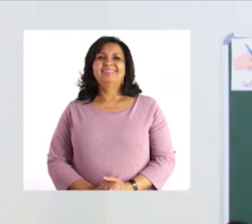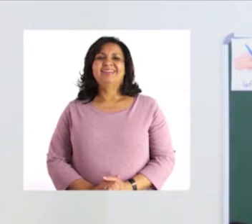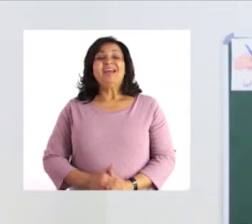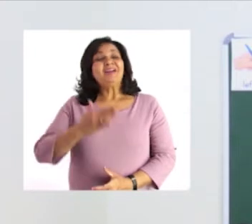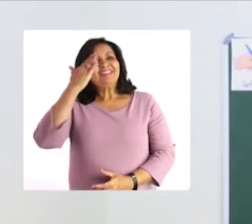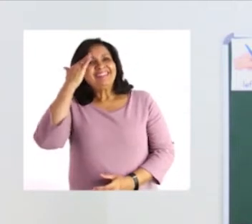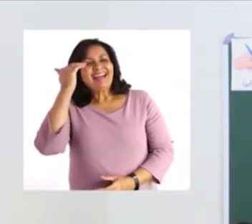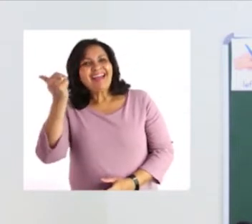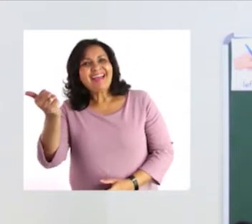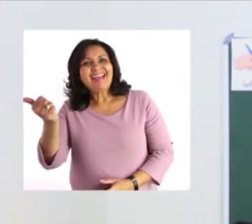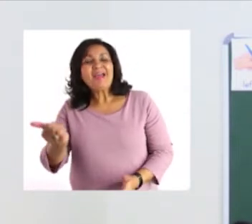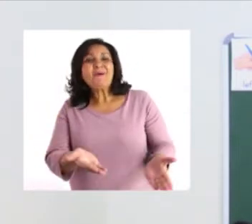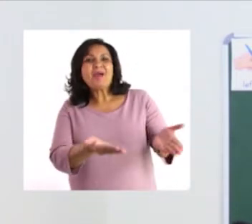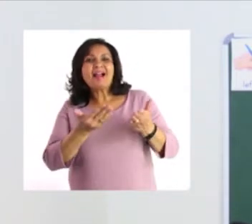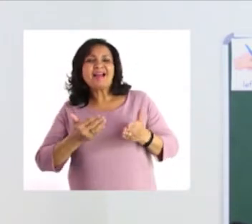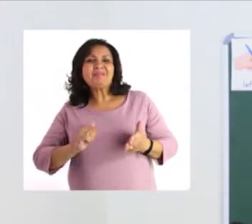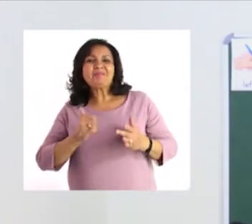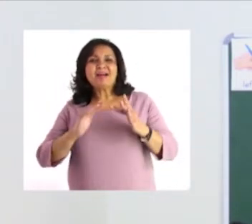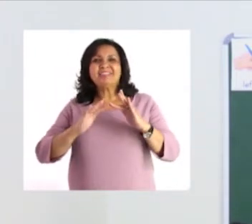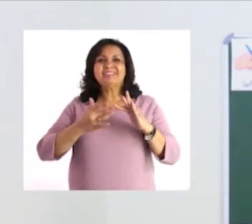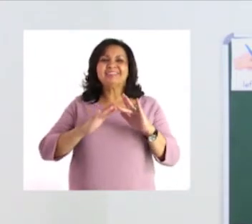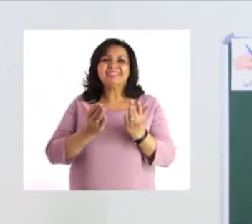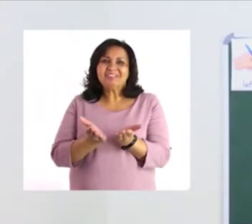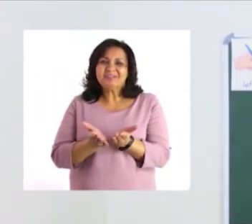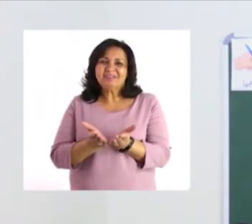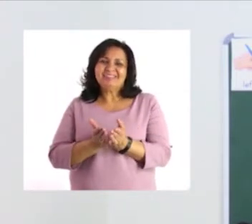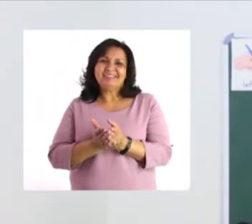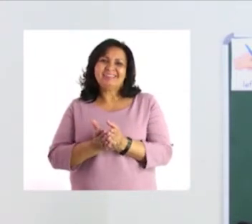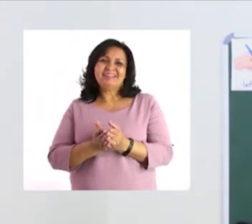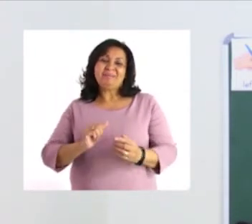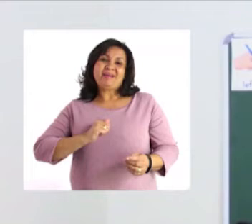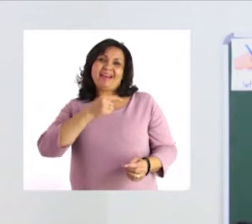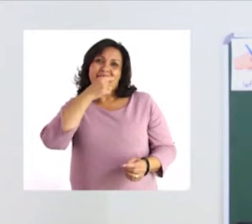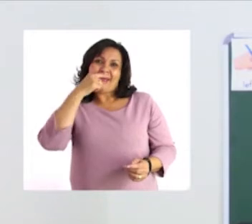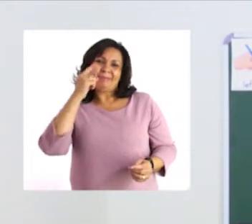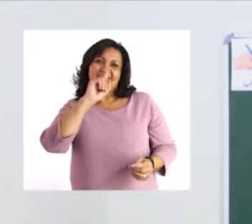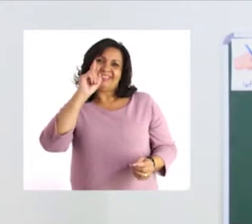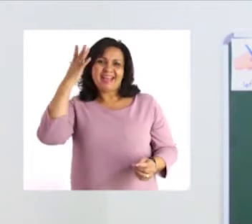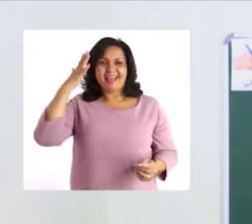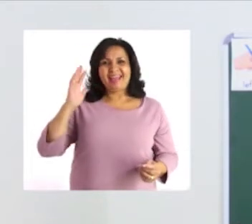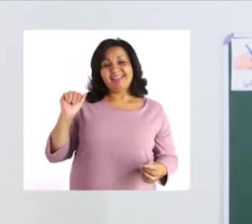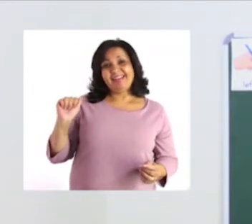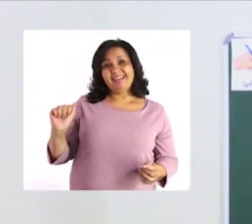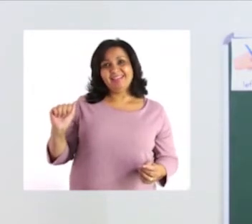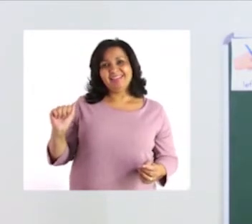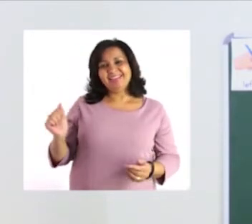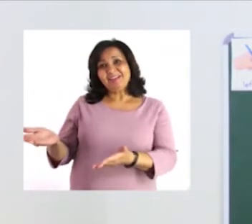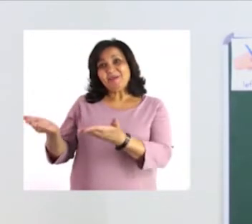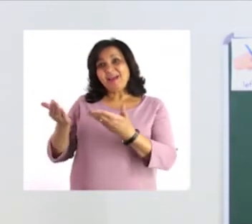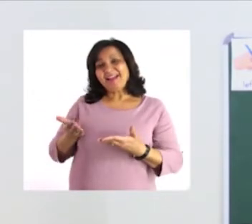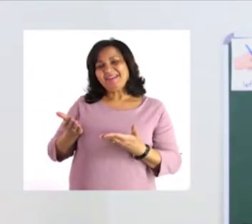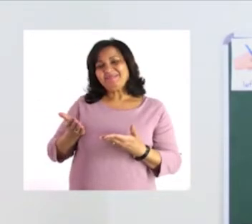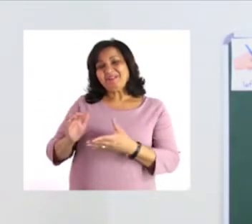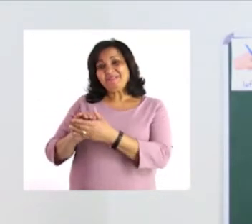Good day. Welcome to MyZone online school. My name is teacher Hetty. Let's also say welcome to our